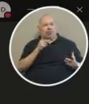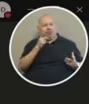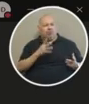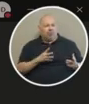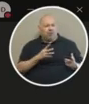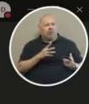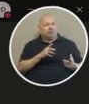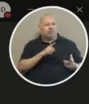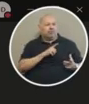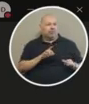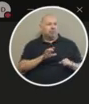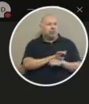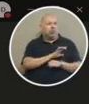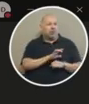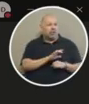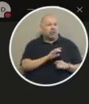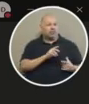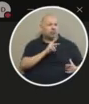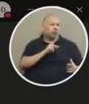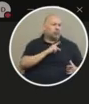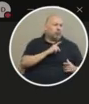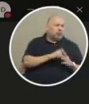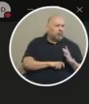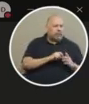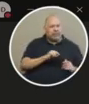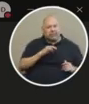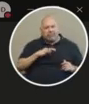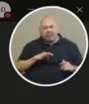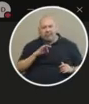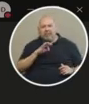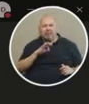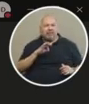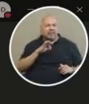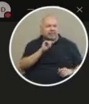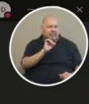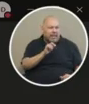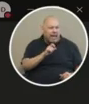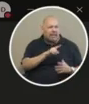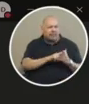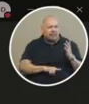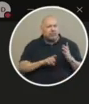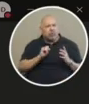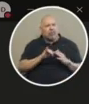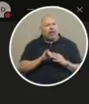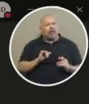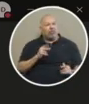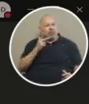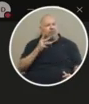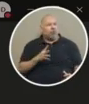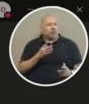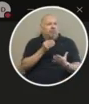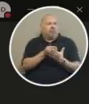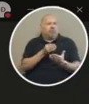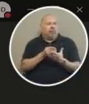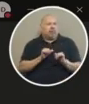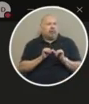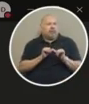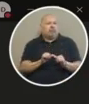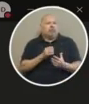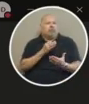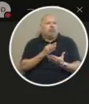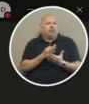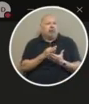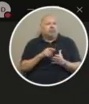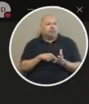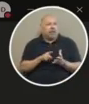total budget goes for employee personnel costs, so salaries, benefits, and taxes. So that's 3/4 of our budget. So it's continuing to fund the paychecks